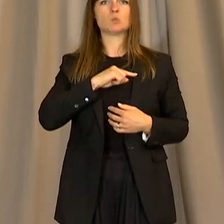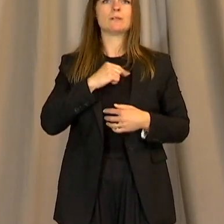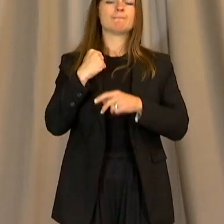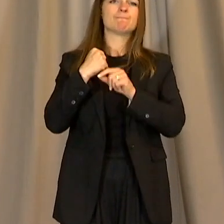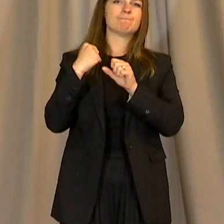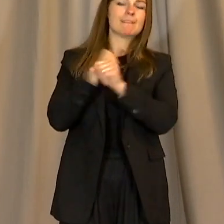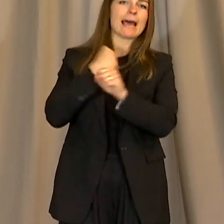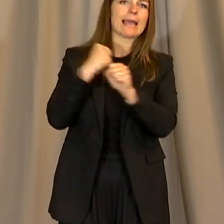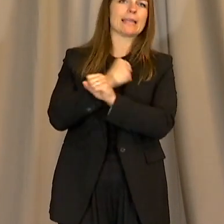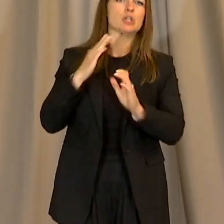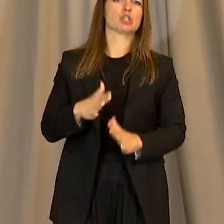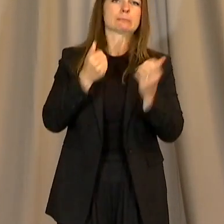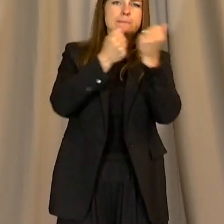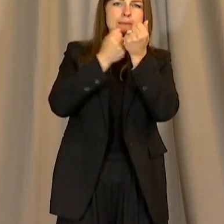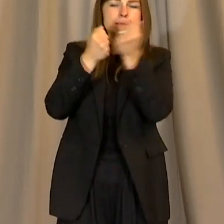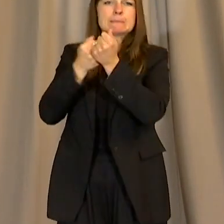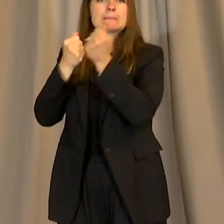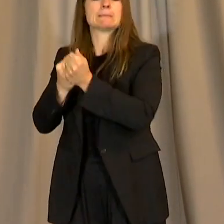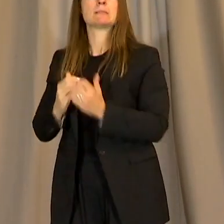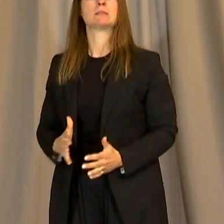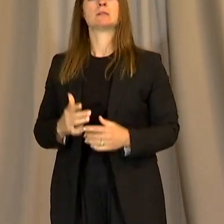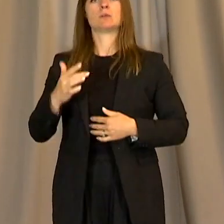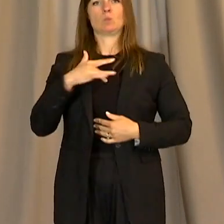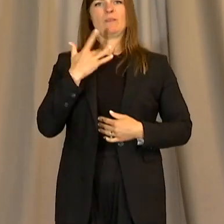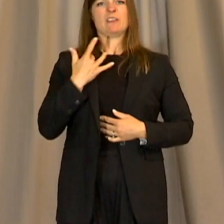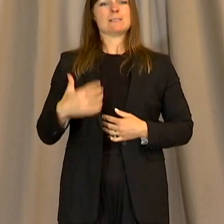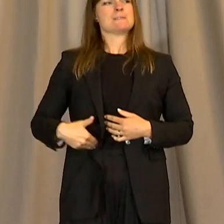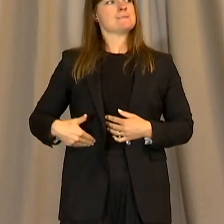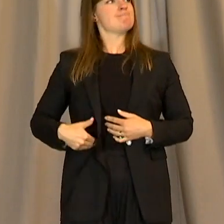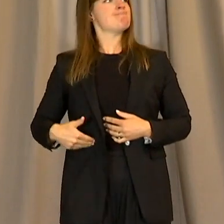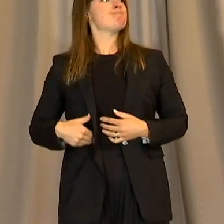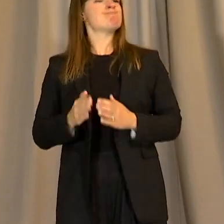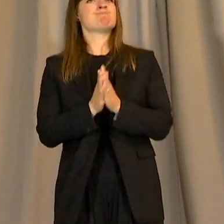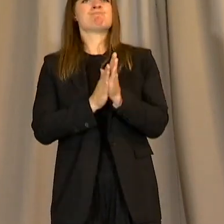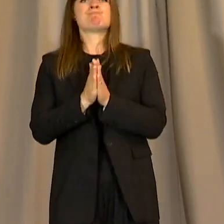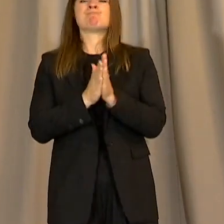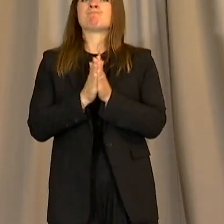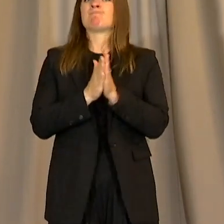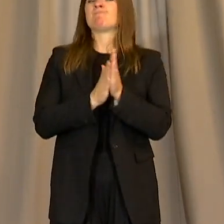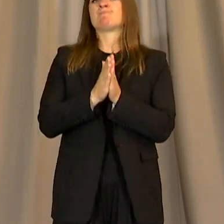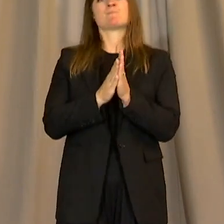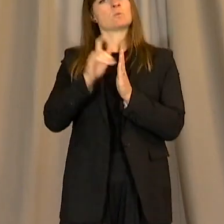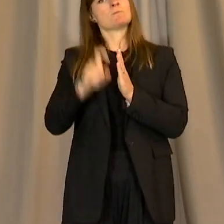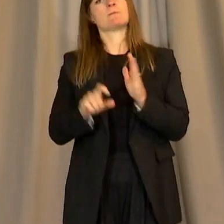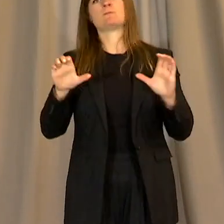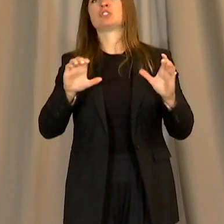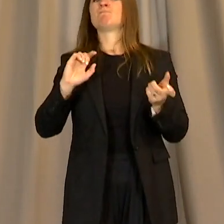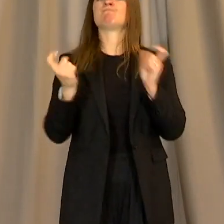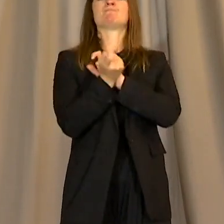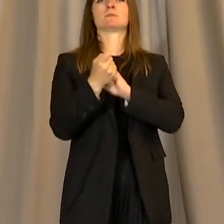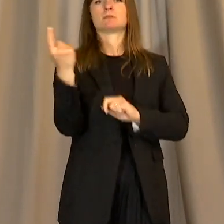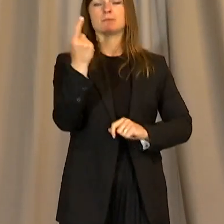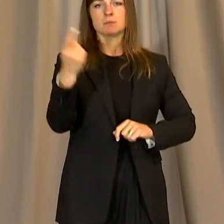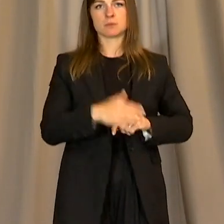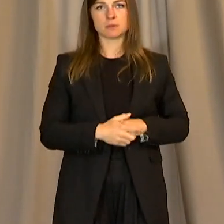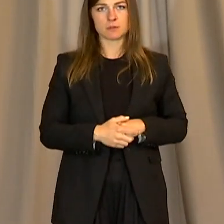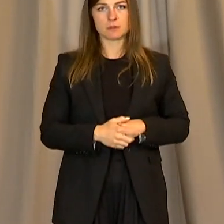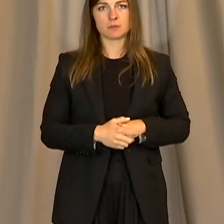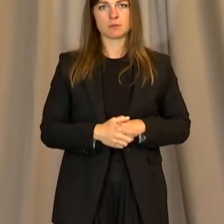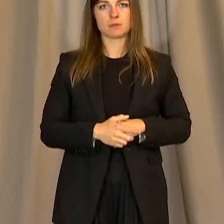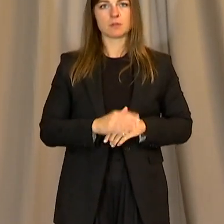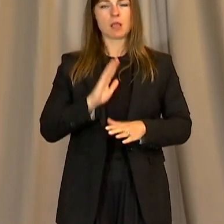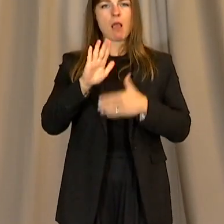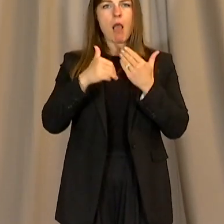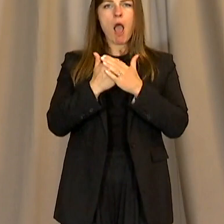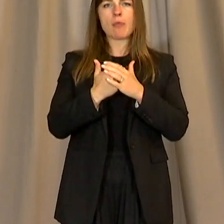warriors, who feel this sense of urgency to do something. We all have this